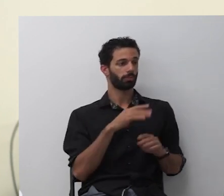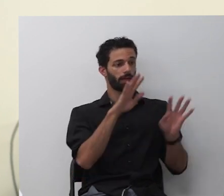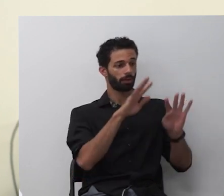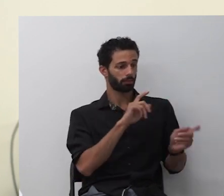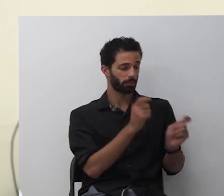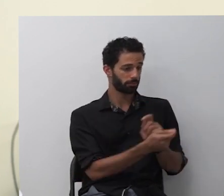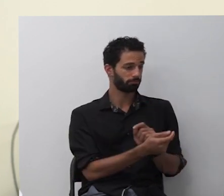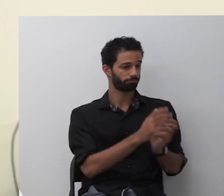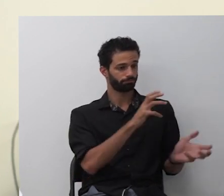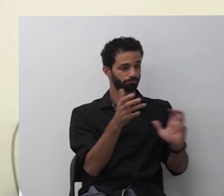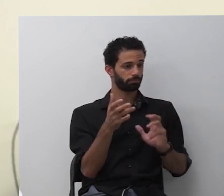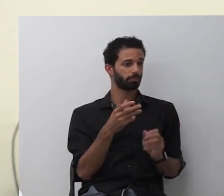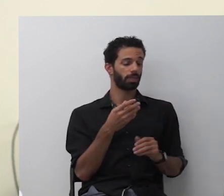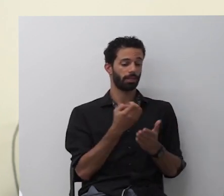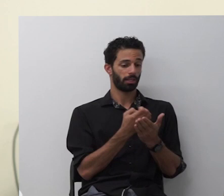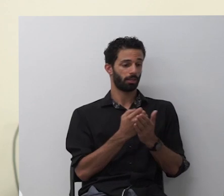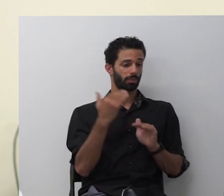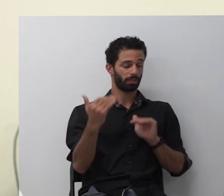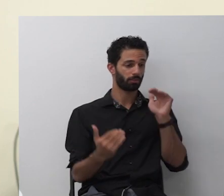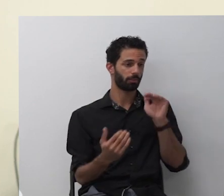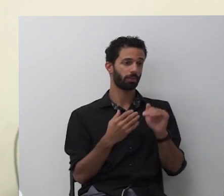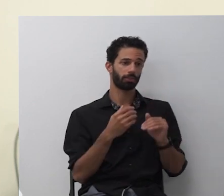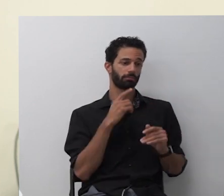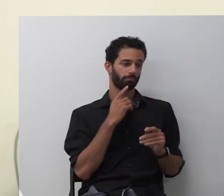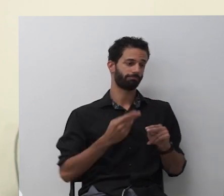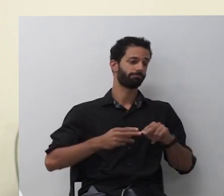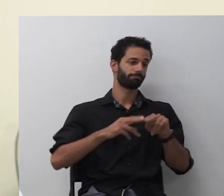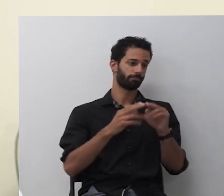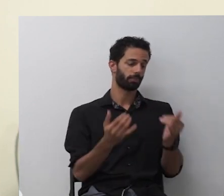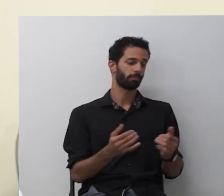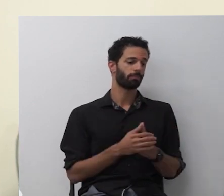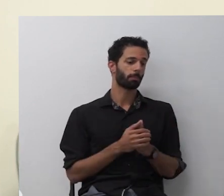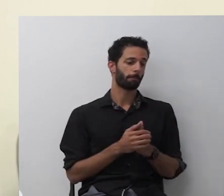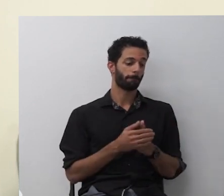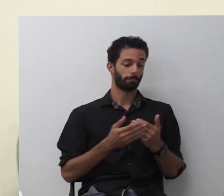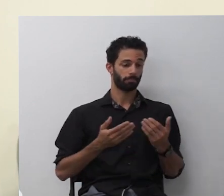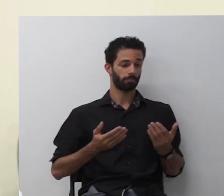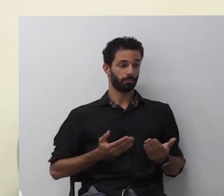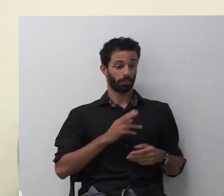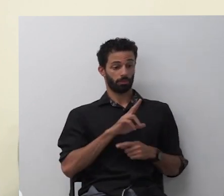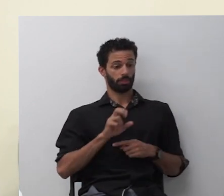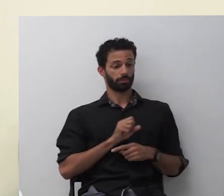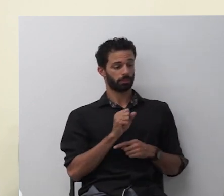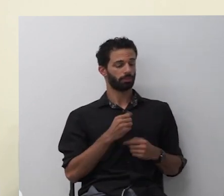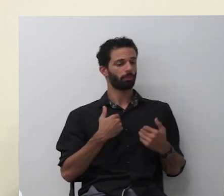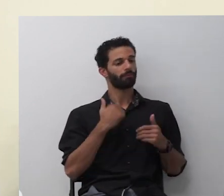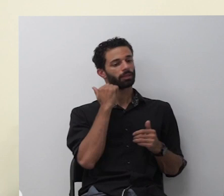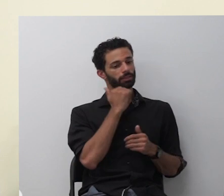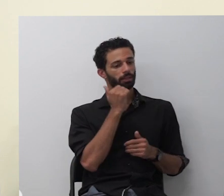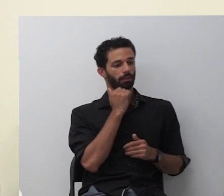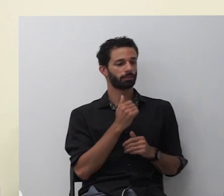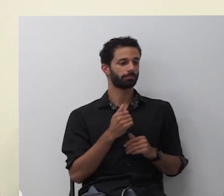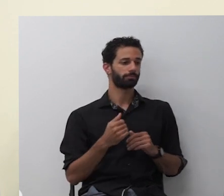economic inequity at unprecedented levels. Here in the United States, we face an almost daily barrage of